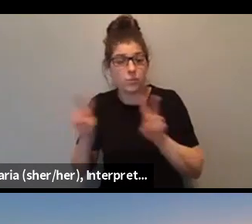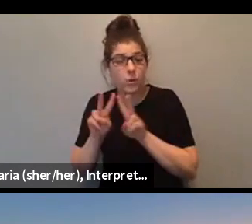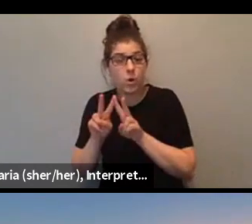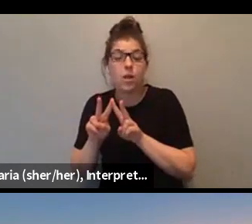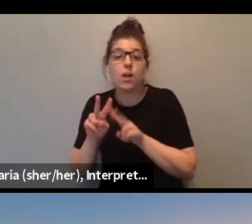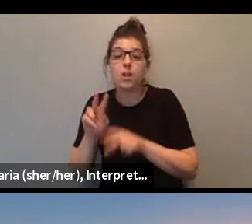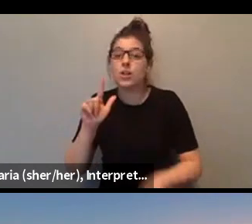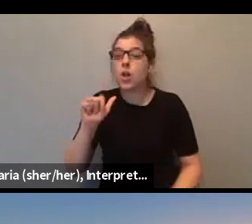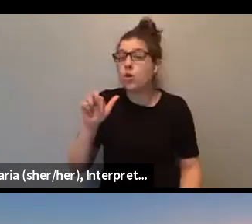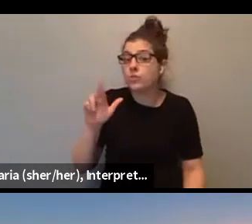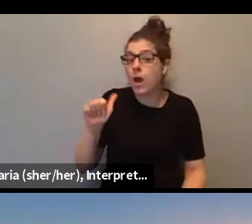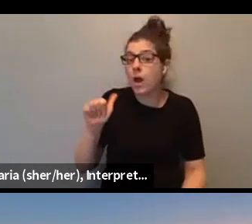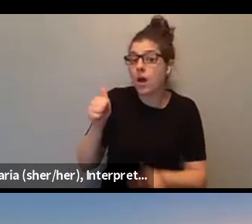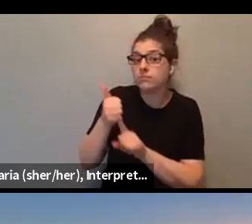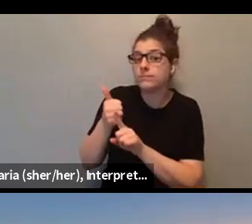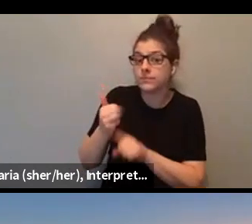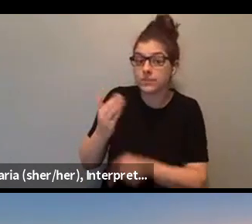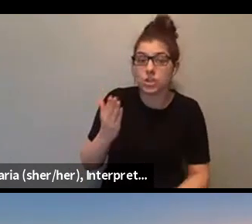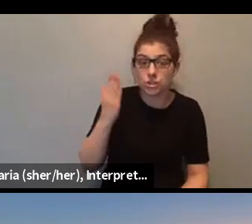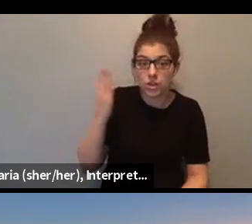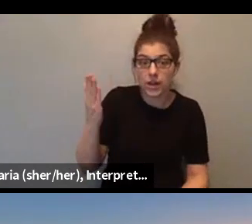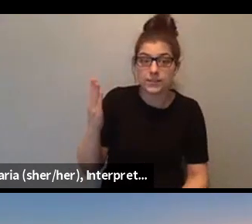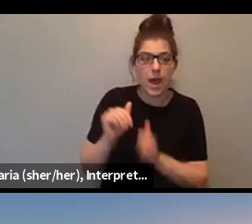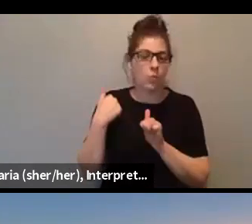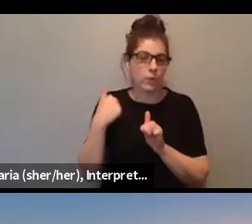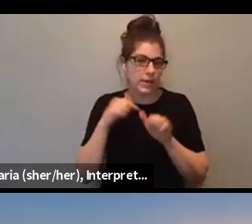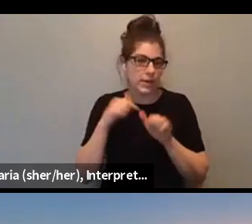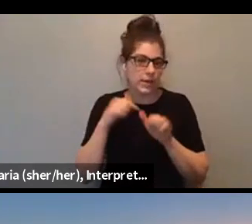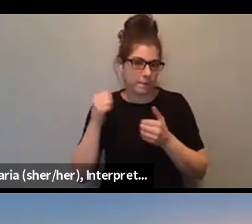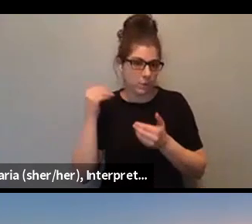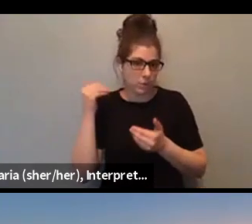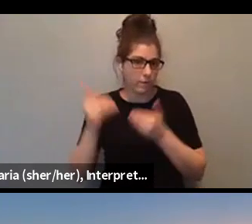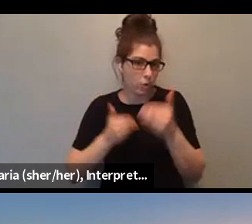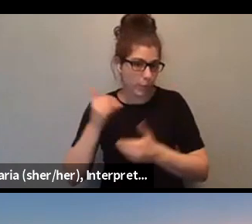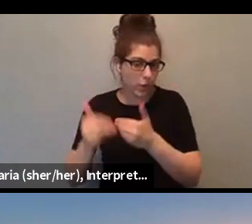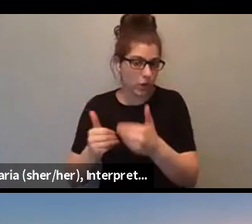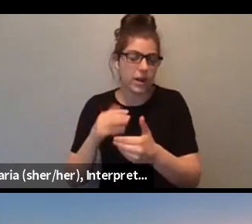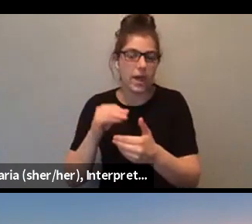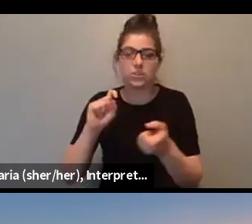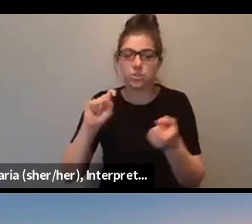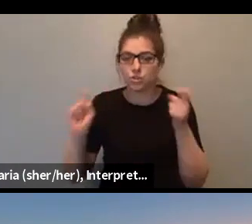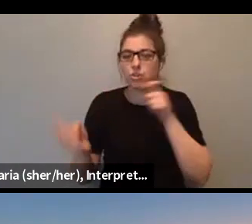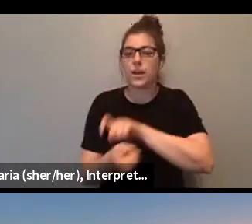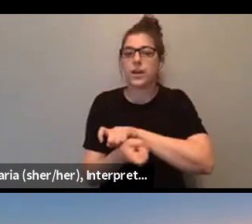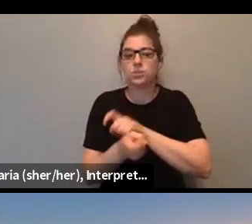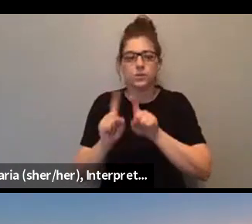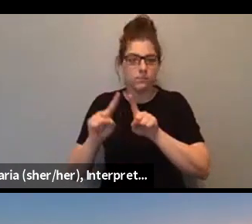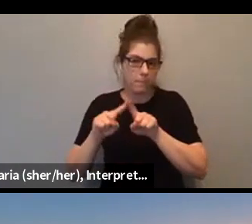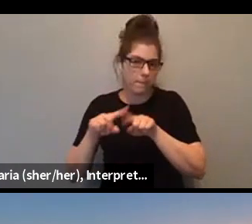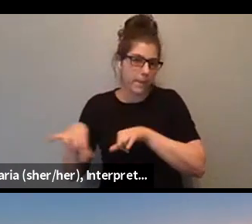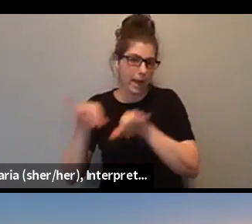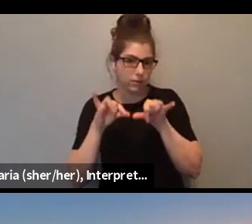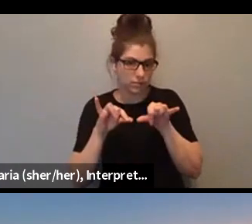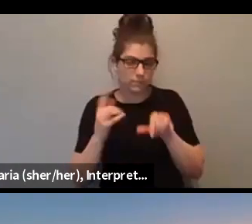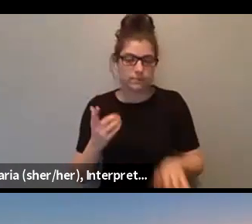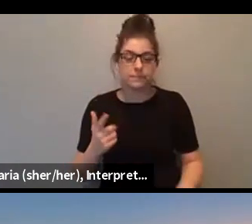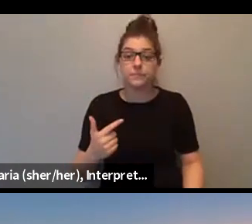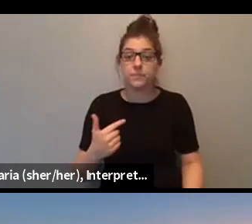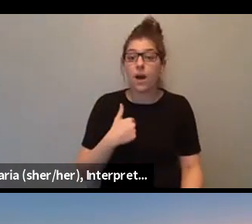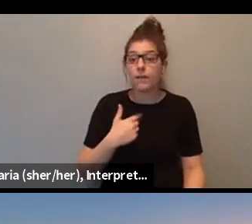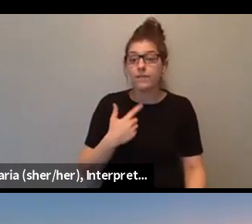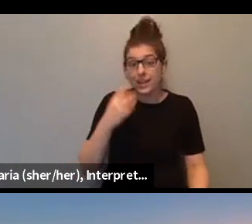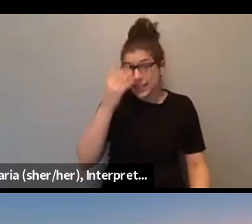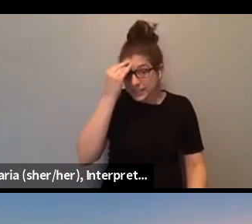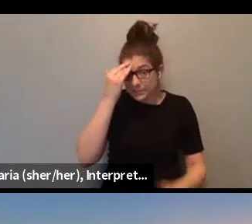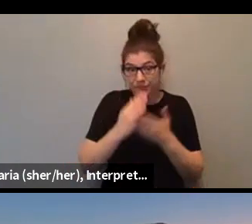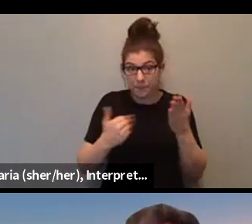some ways that we can move forward and we can change these patterns. I have thought of some myself.